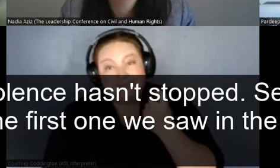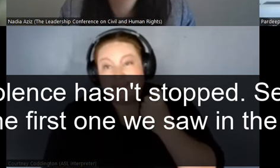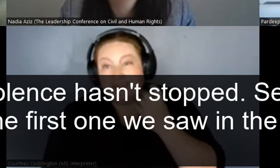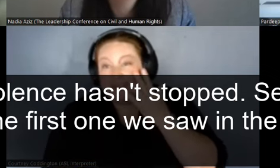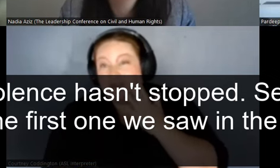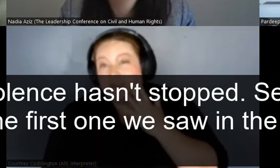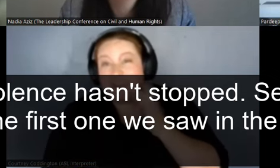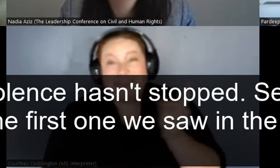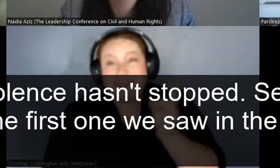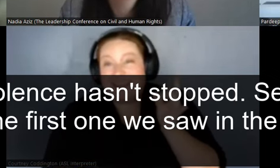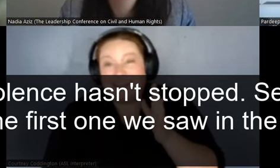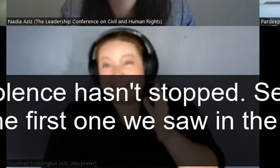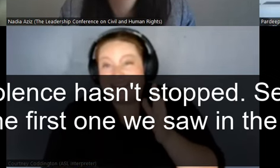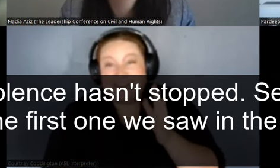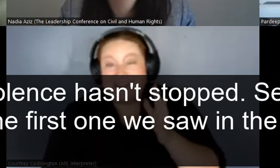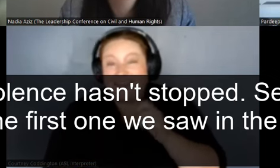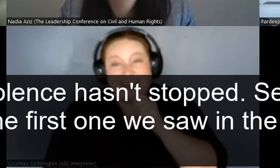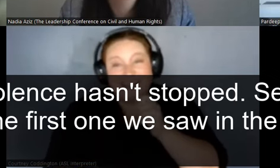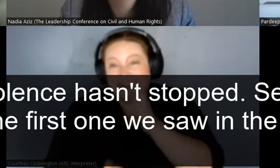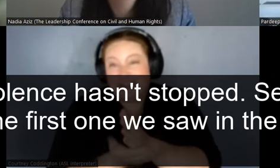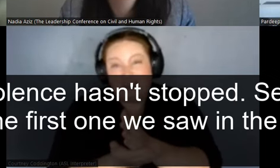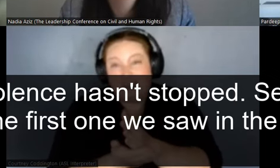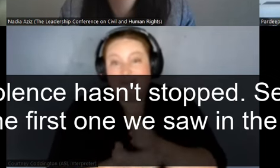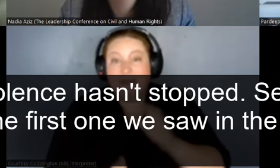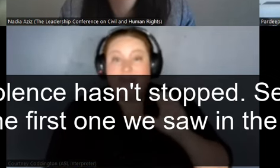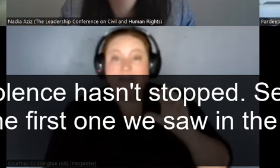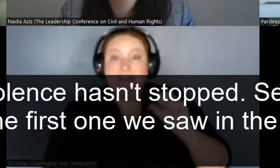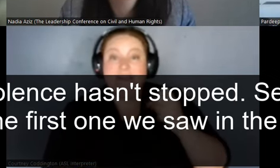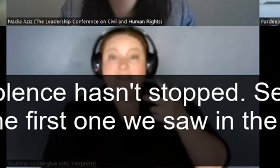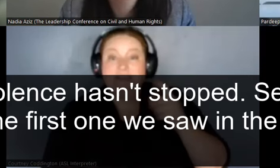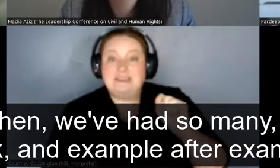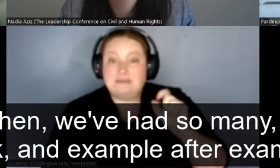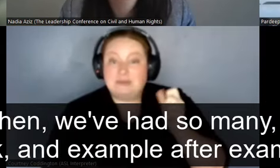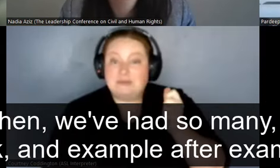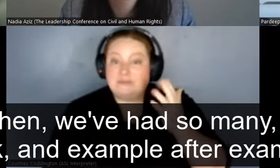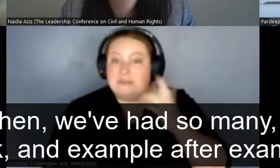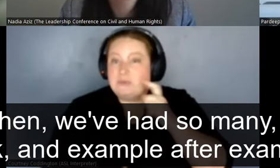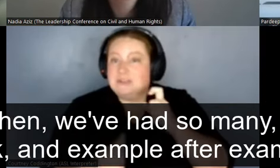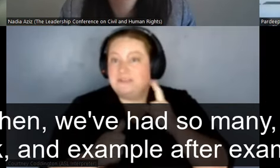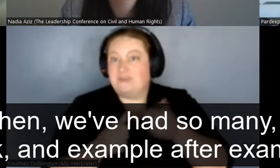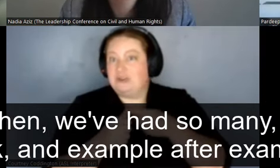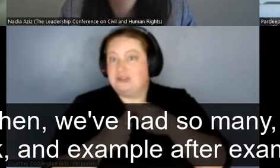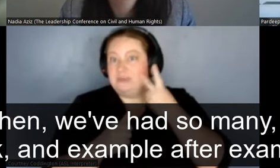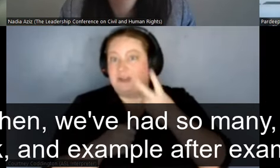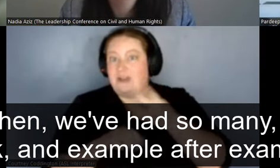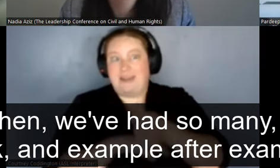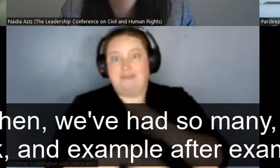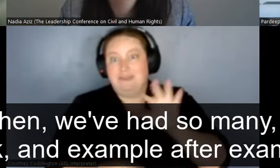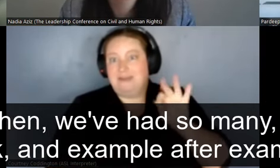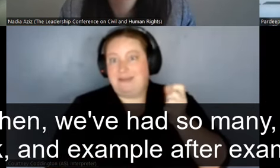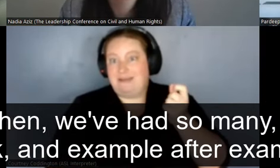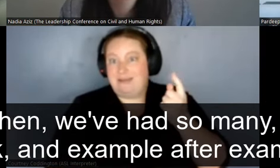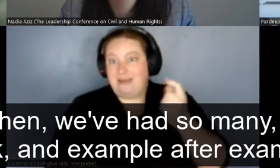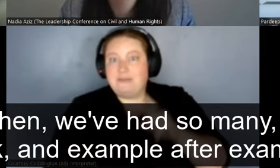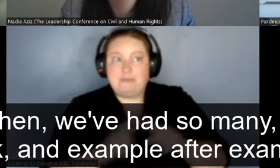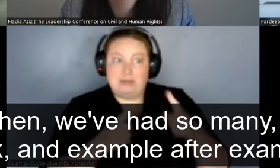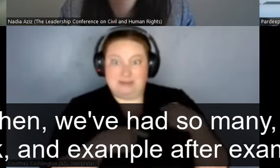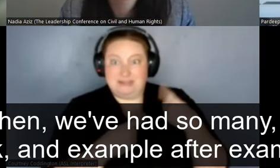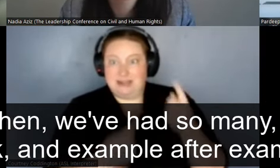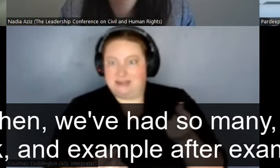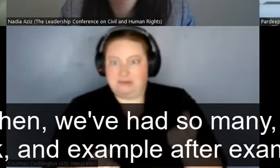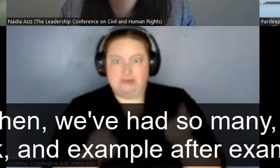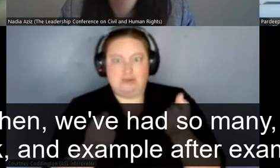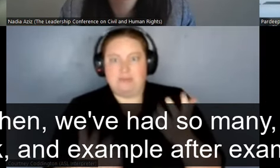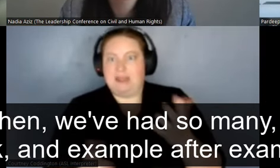stopped, right? September 15th was the first one we saw at the aftermath of 9/11, but since then we've had so many, including Oak